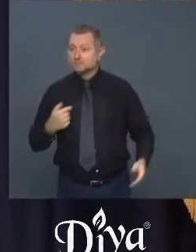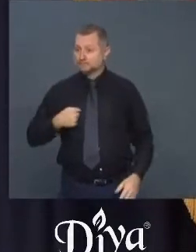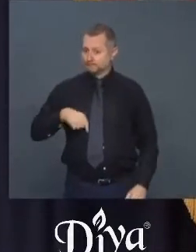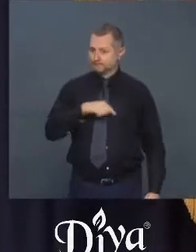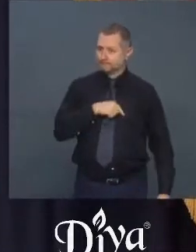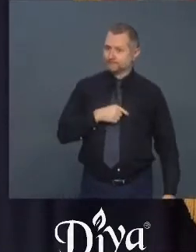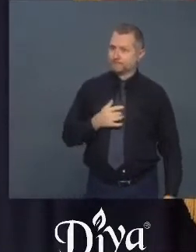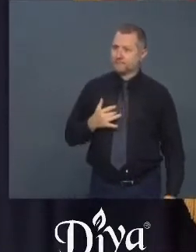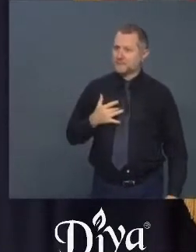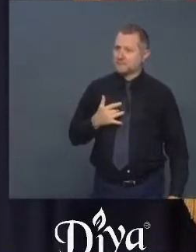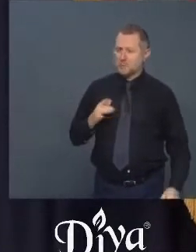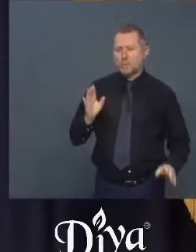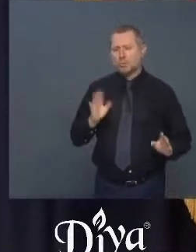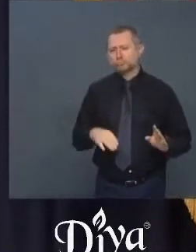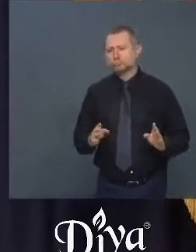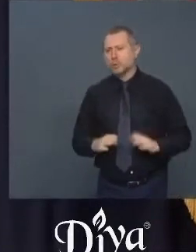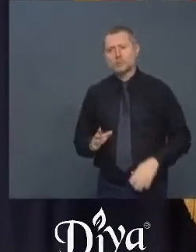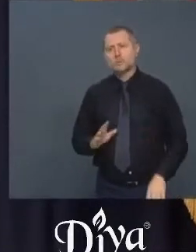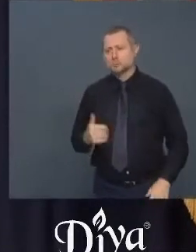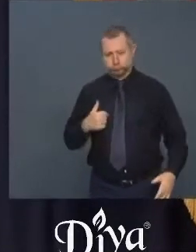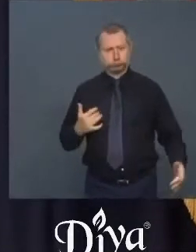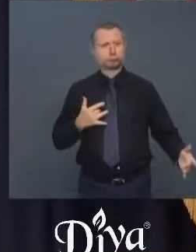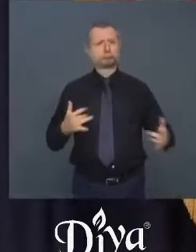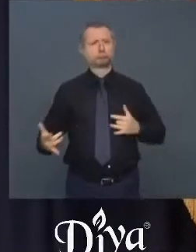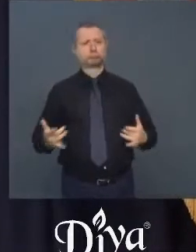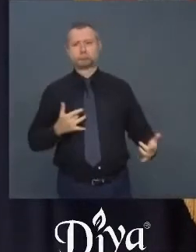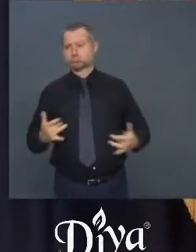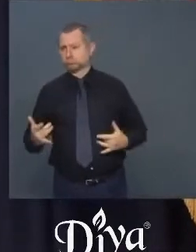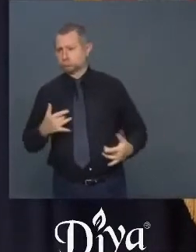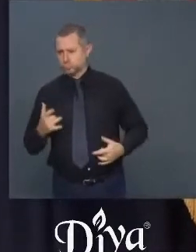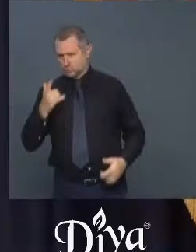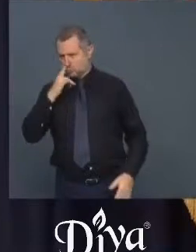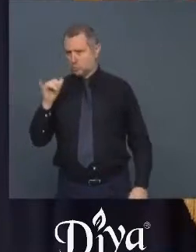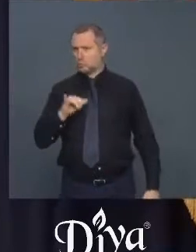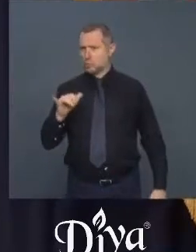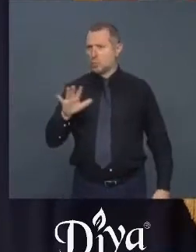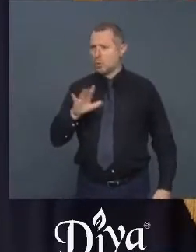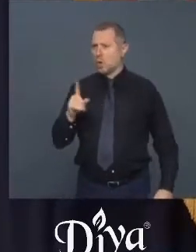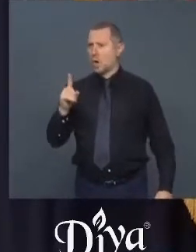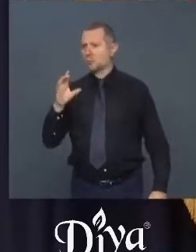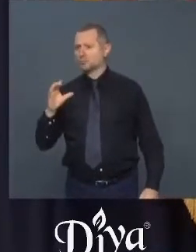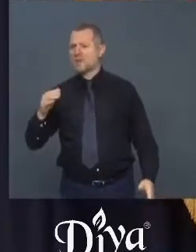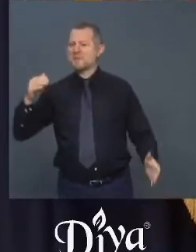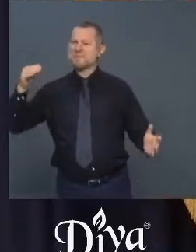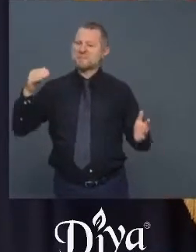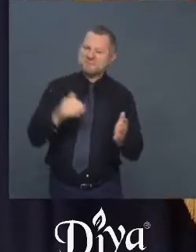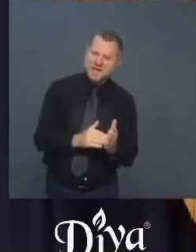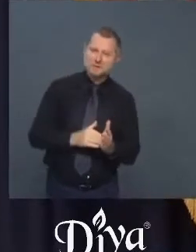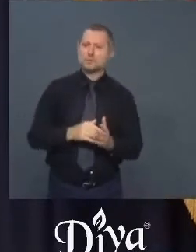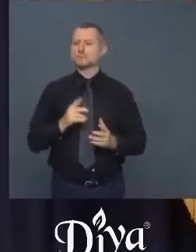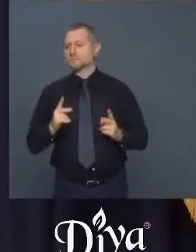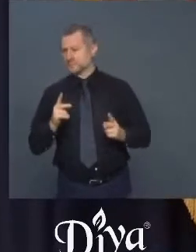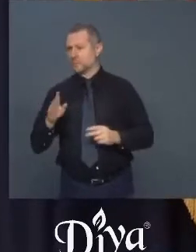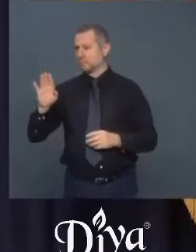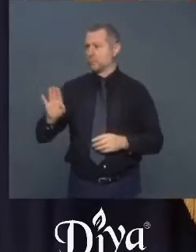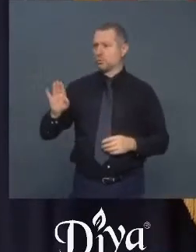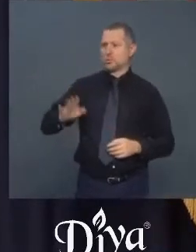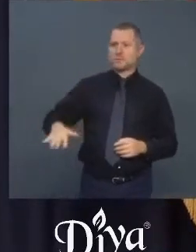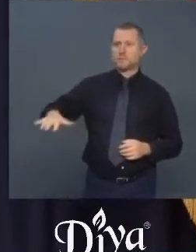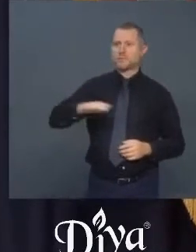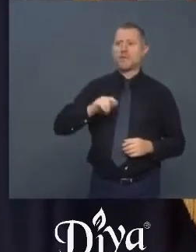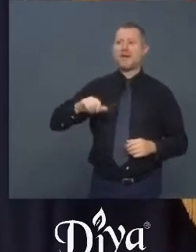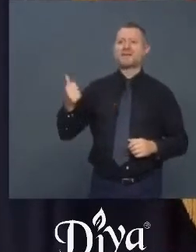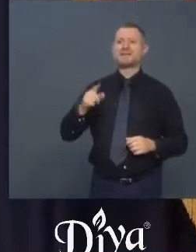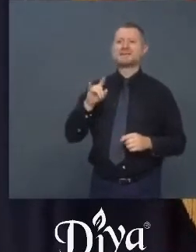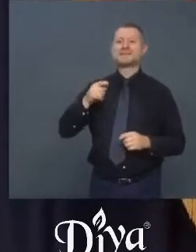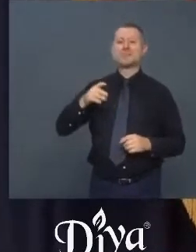year. It looks like it's confined to about 100,000 people in Brooklyn. As they said, there could be some spillover in other zip codes, but we know of the